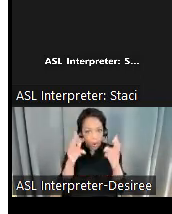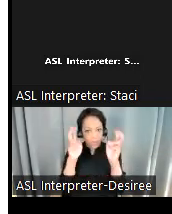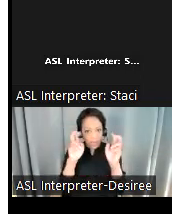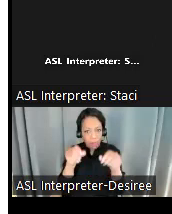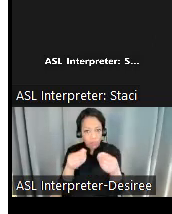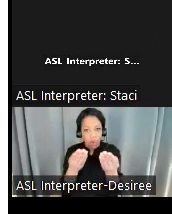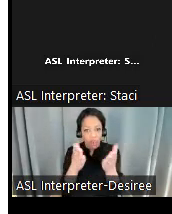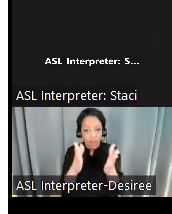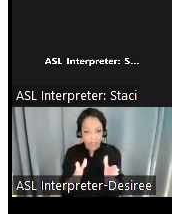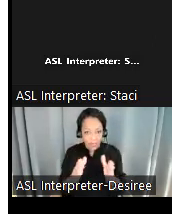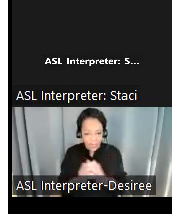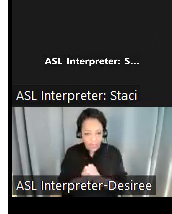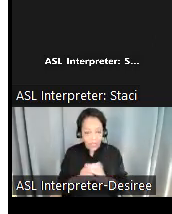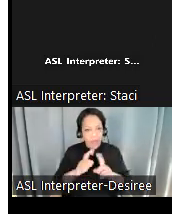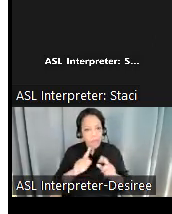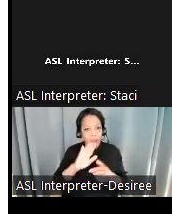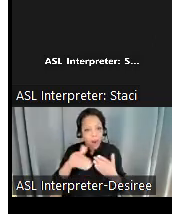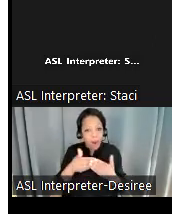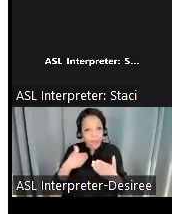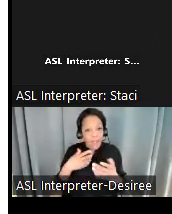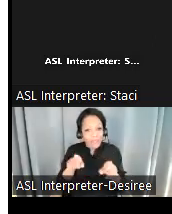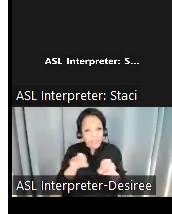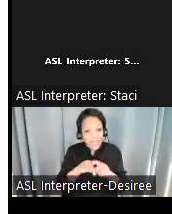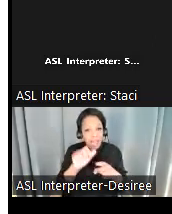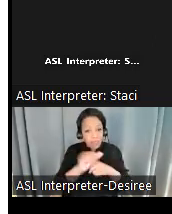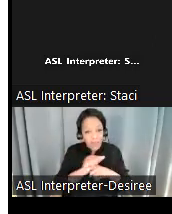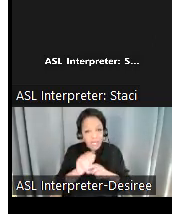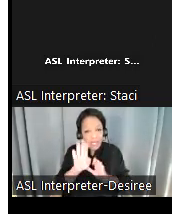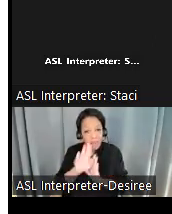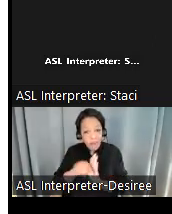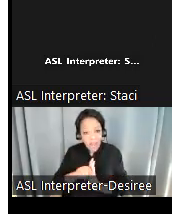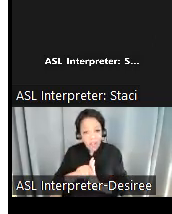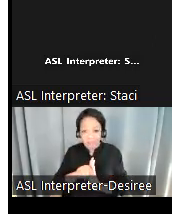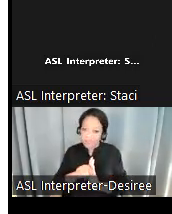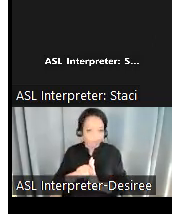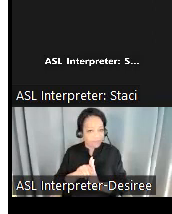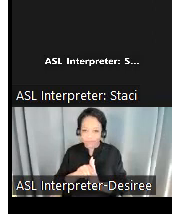same training or background experience. So we have some folks